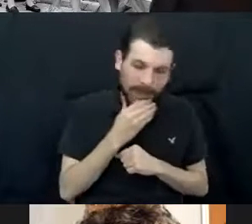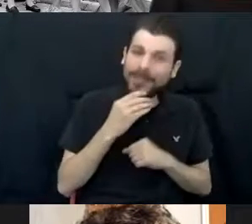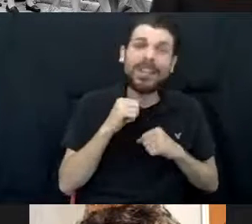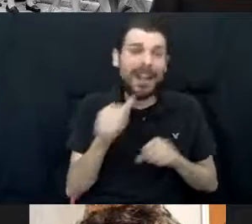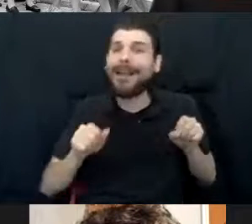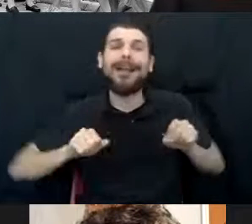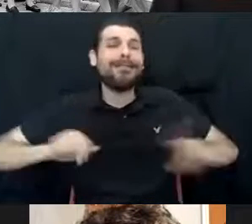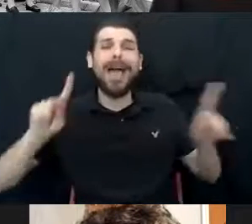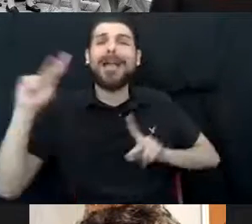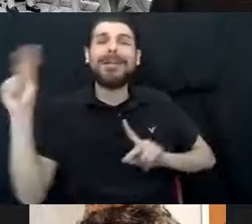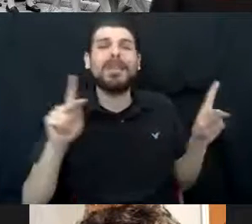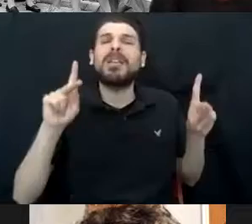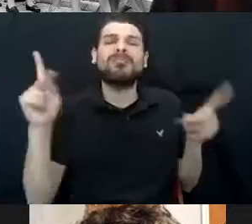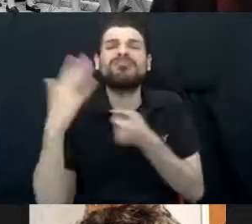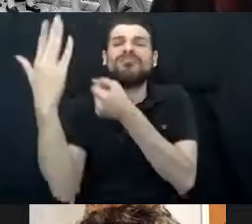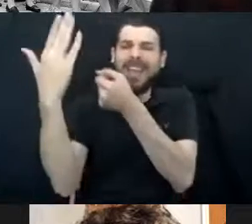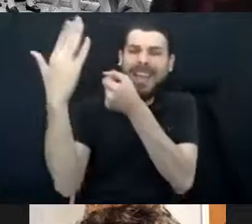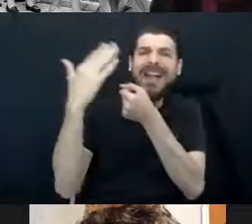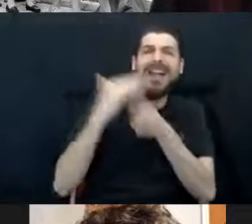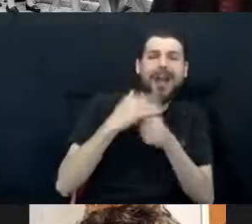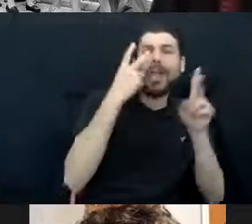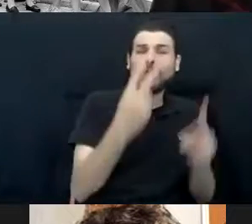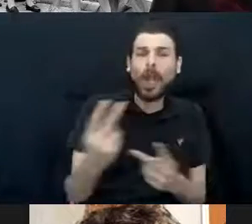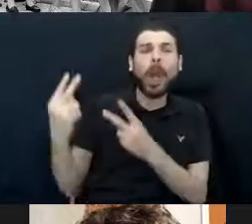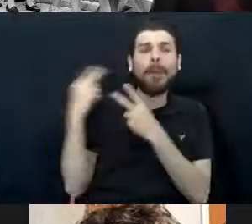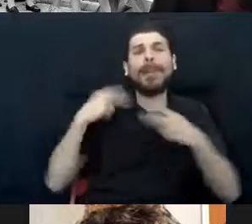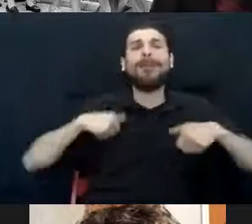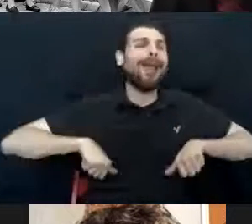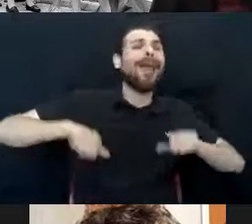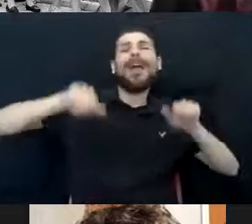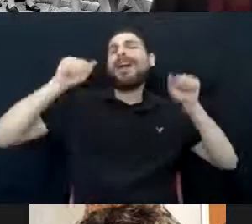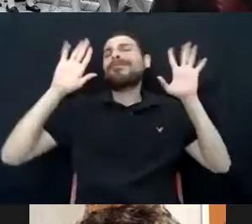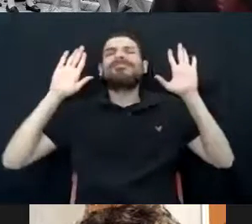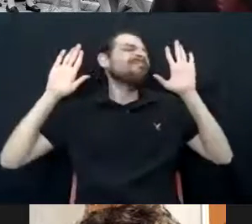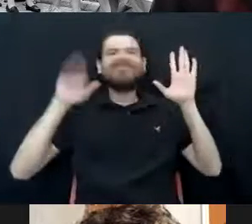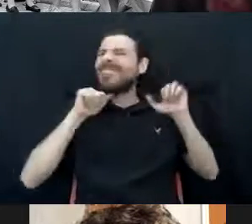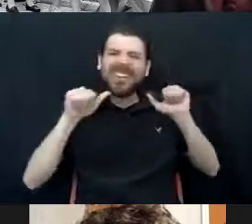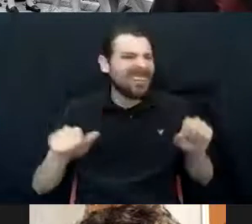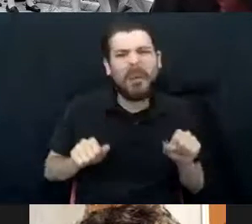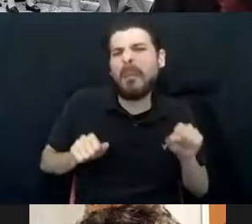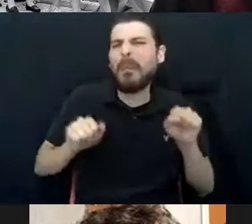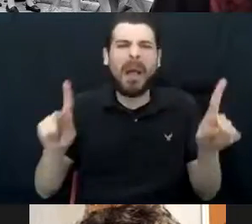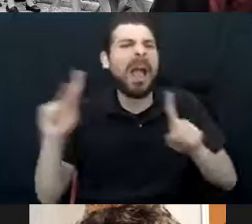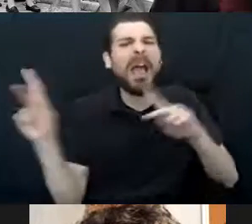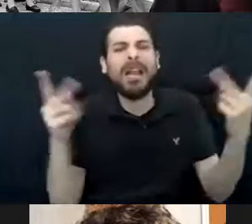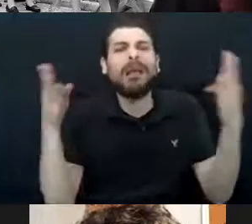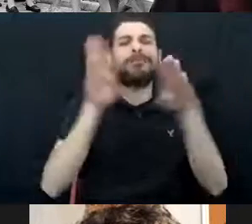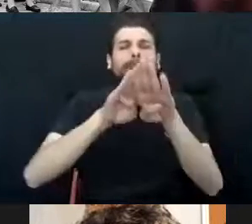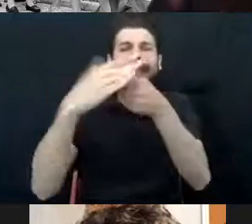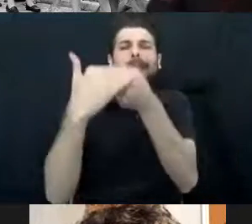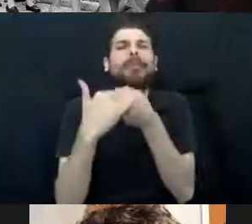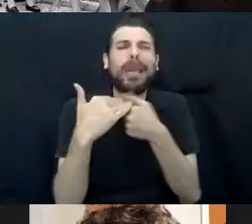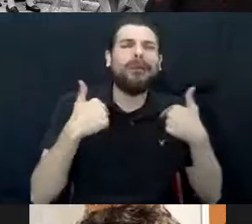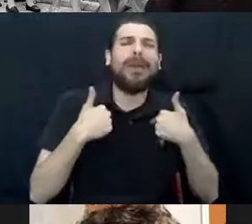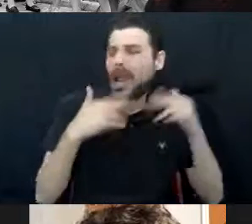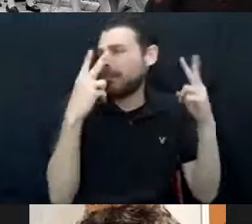me round, turn me round, turn me round. Ain't gonna let nobody turn